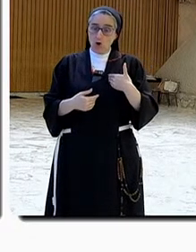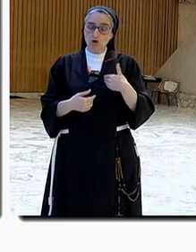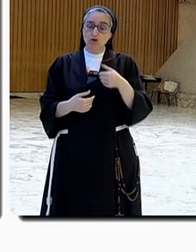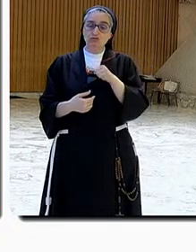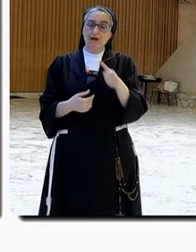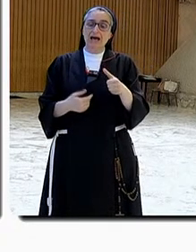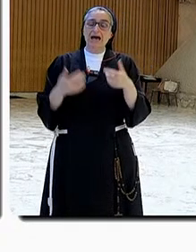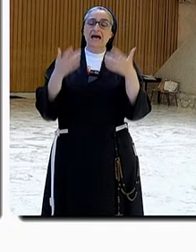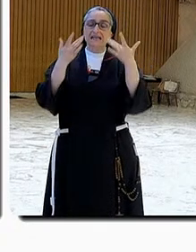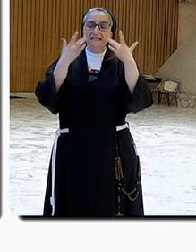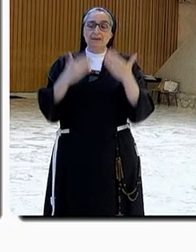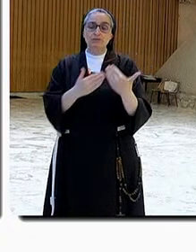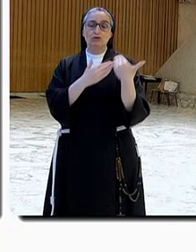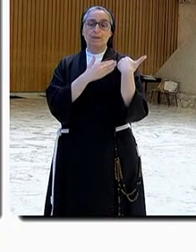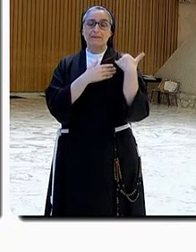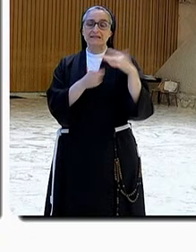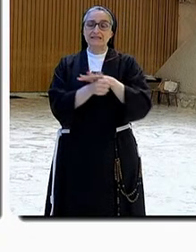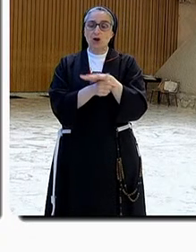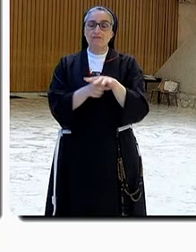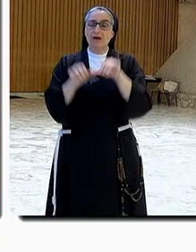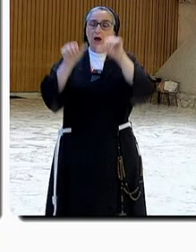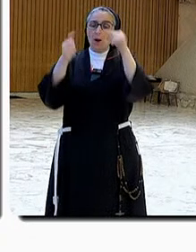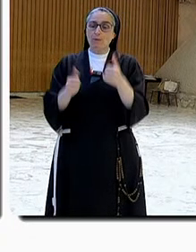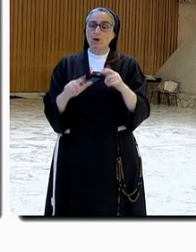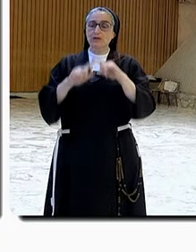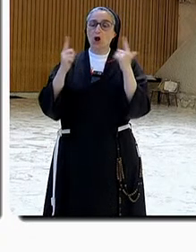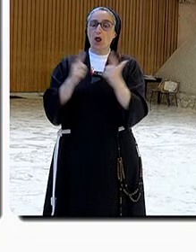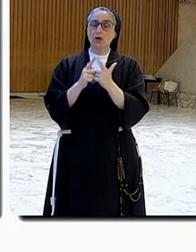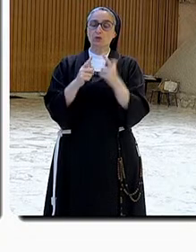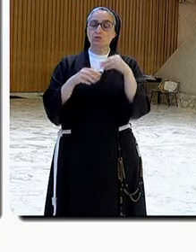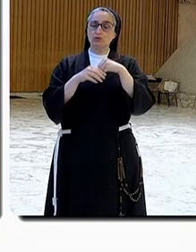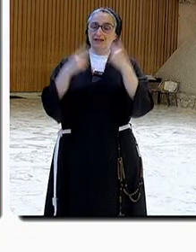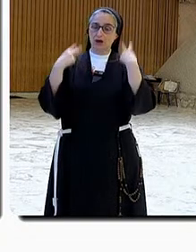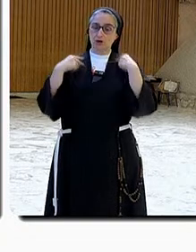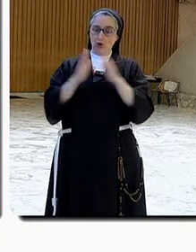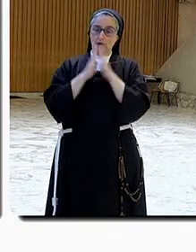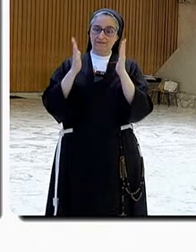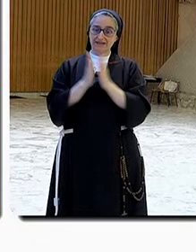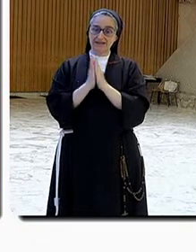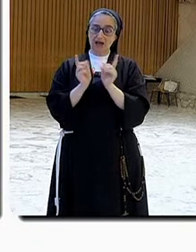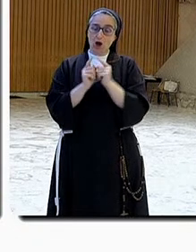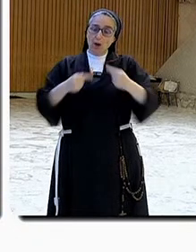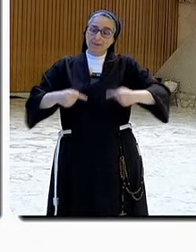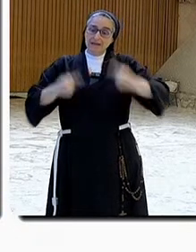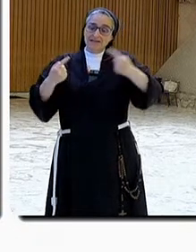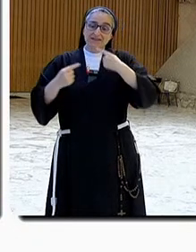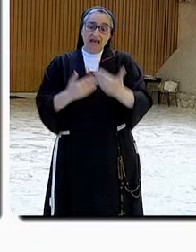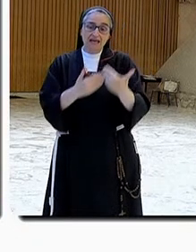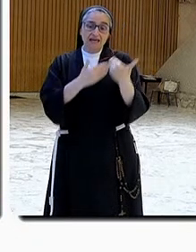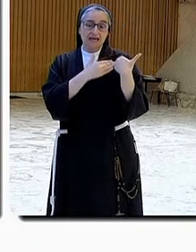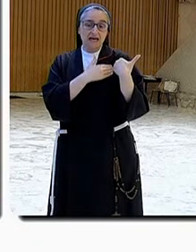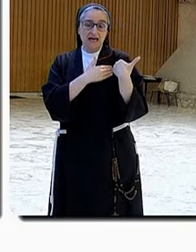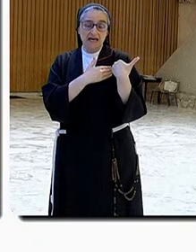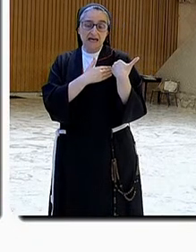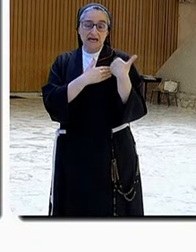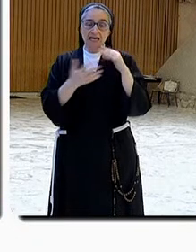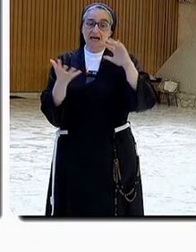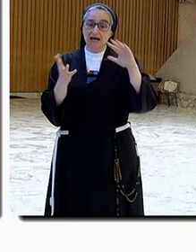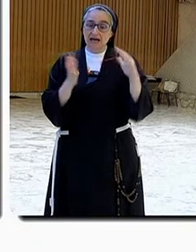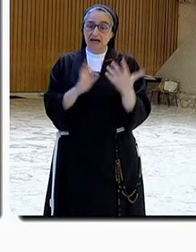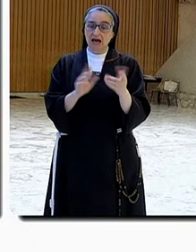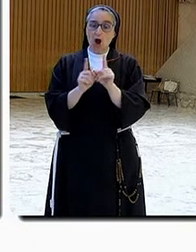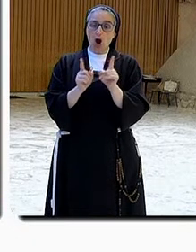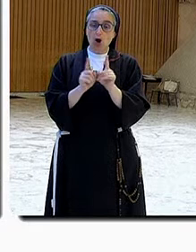the Liturgy of Domestic Church Life model challenges family ministers to become domestic church planters.